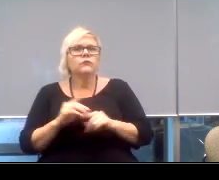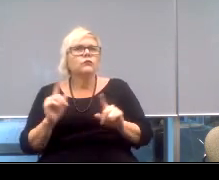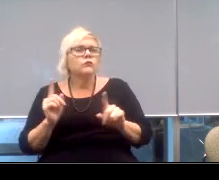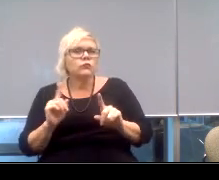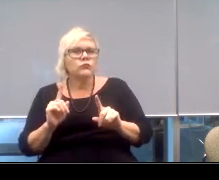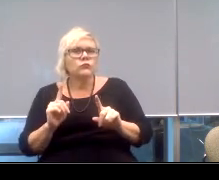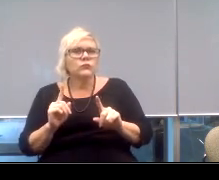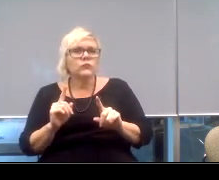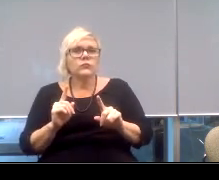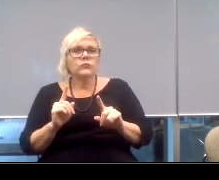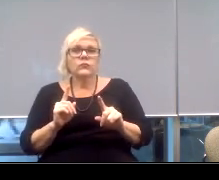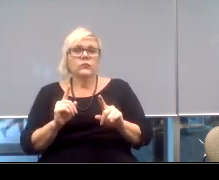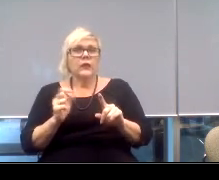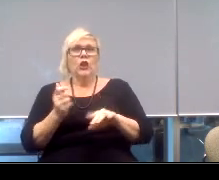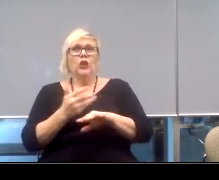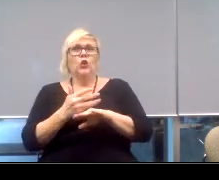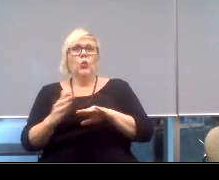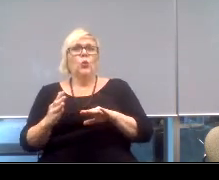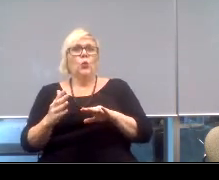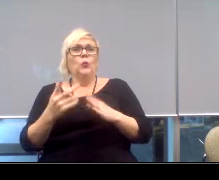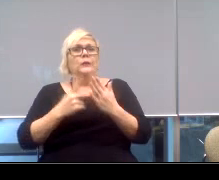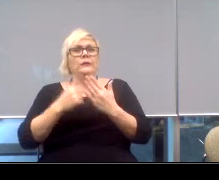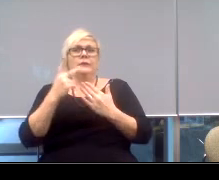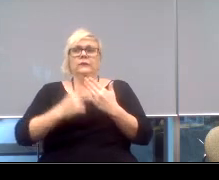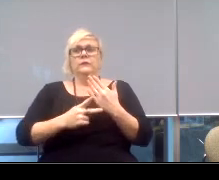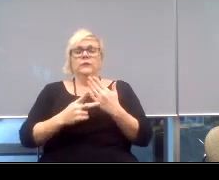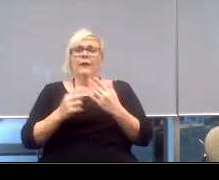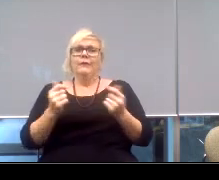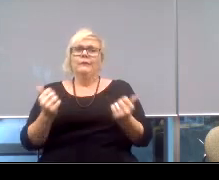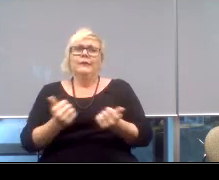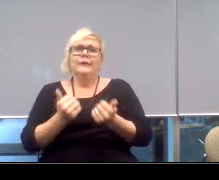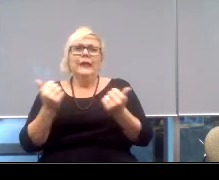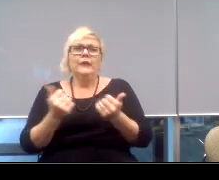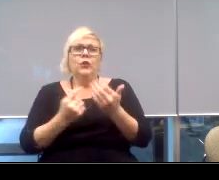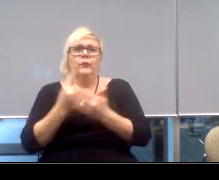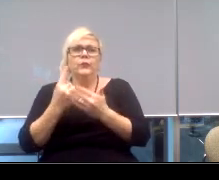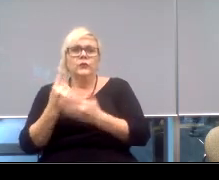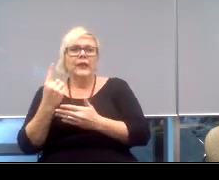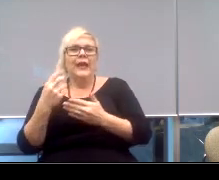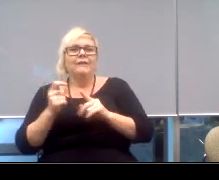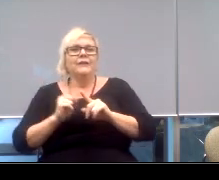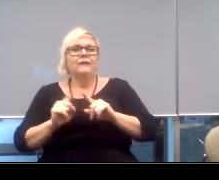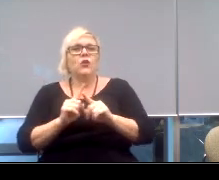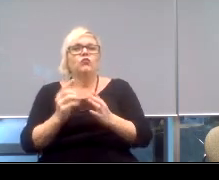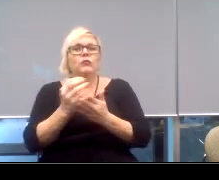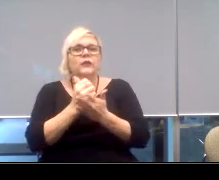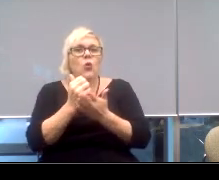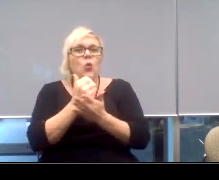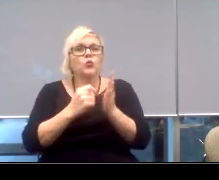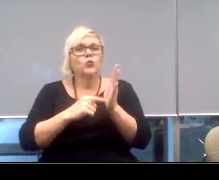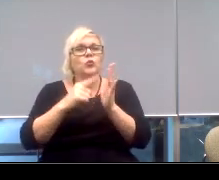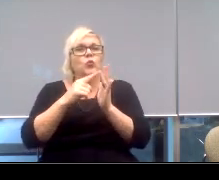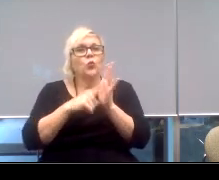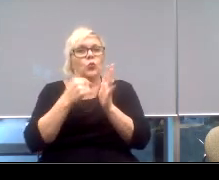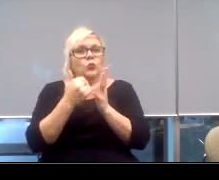number. Significant growth. There are resources and tools available to help providers, and you'll find them on the